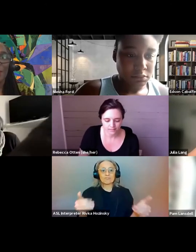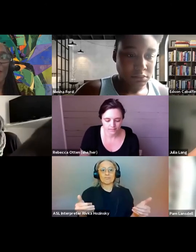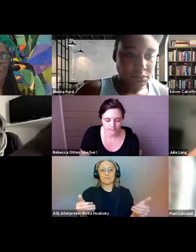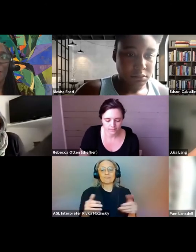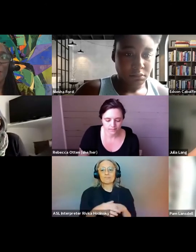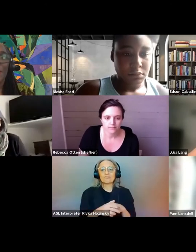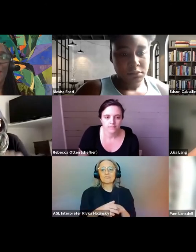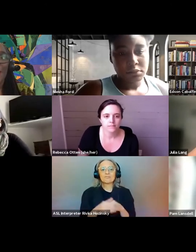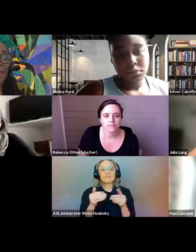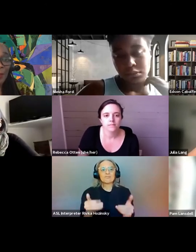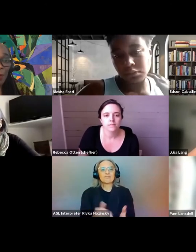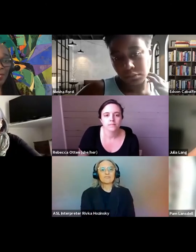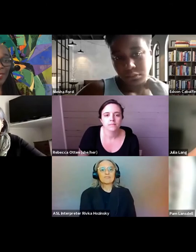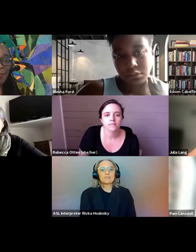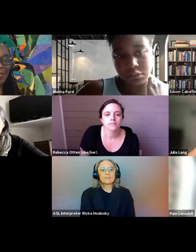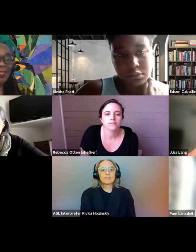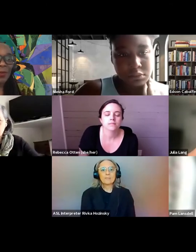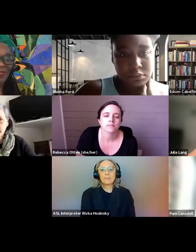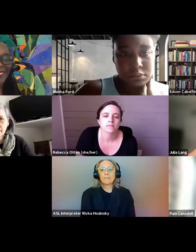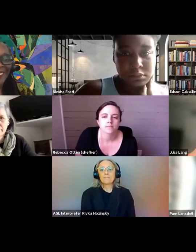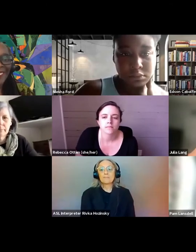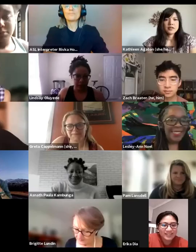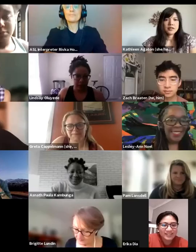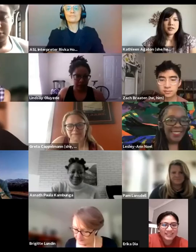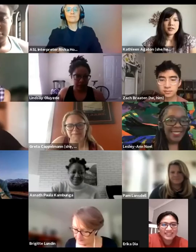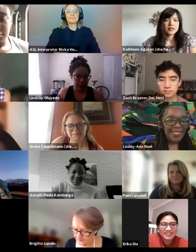put us in the breakout rooms. And I look forward to seeing everybody soon.